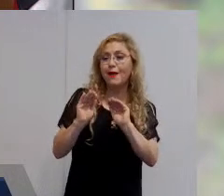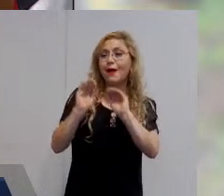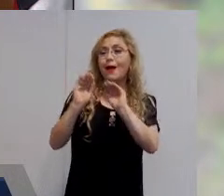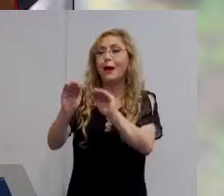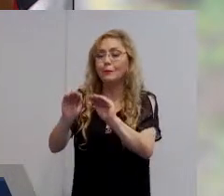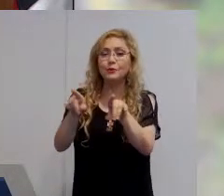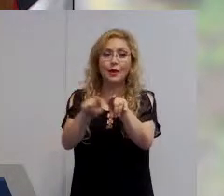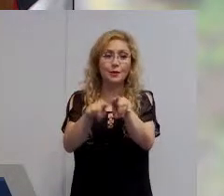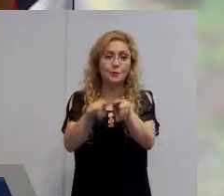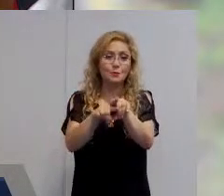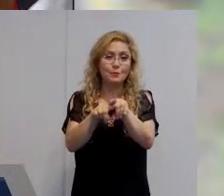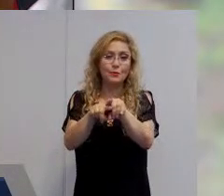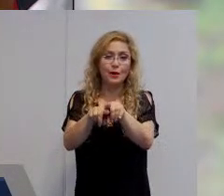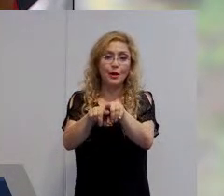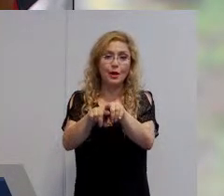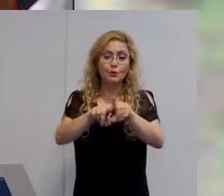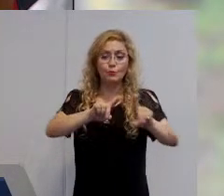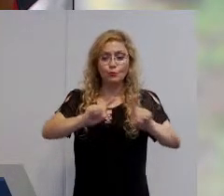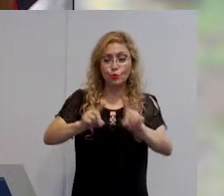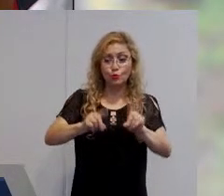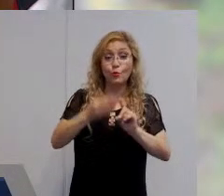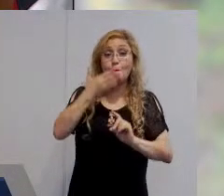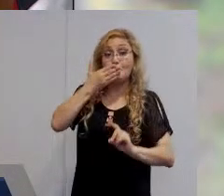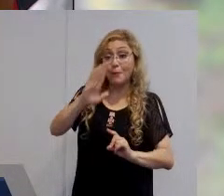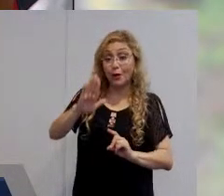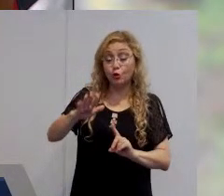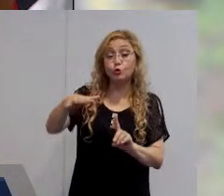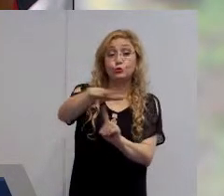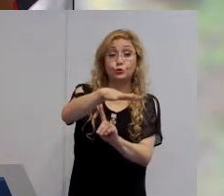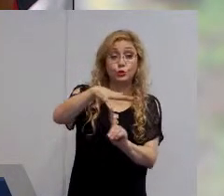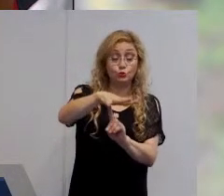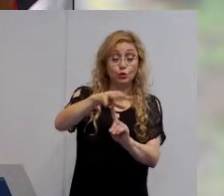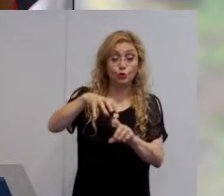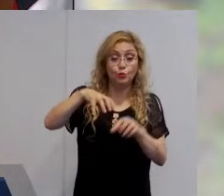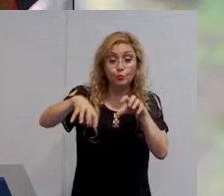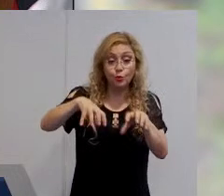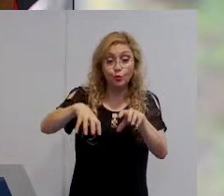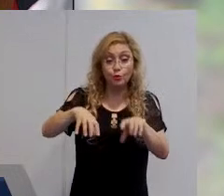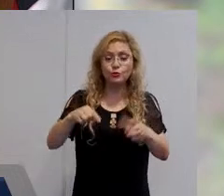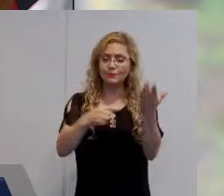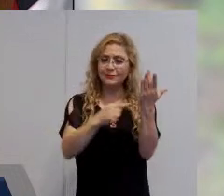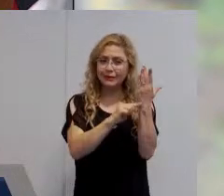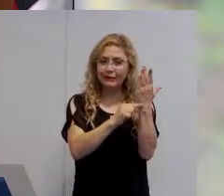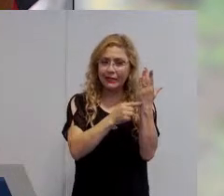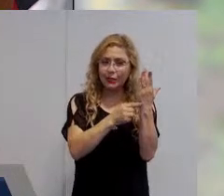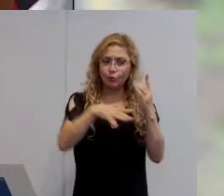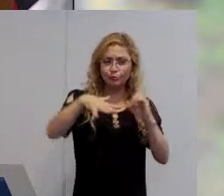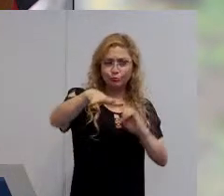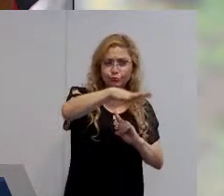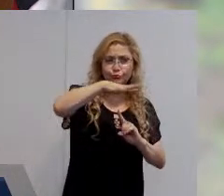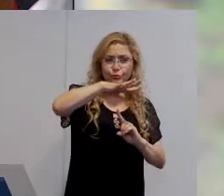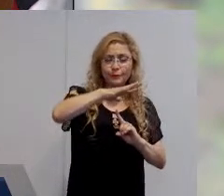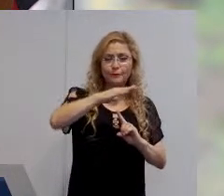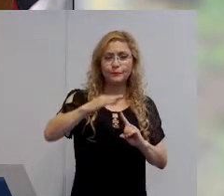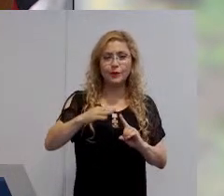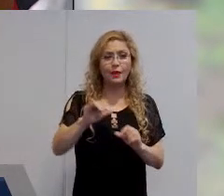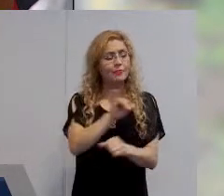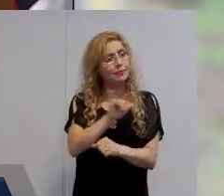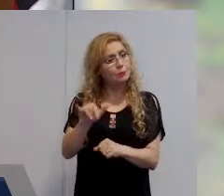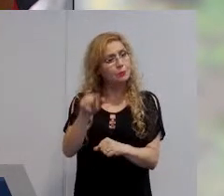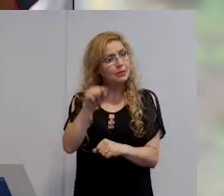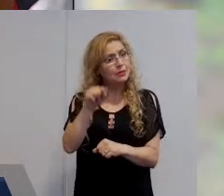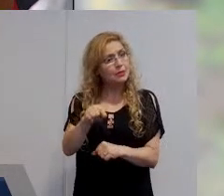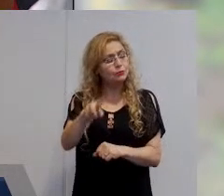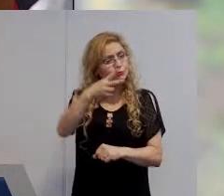continue supporting our farmers for them to improve the technical side of